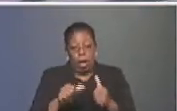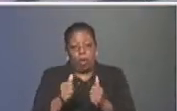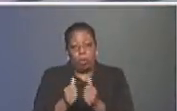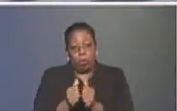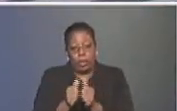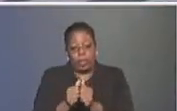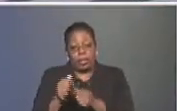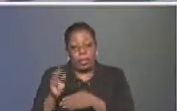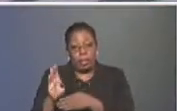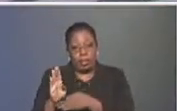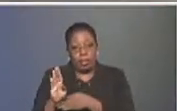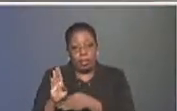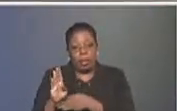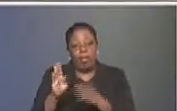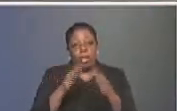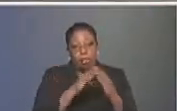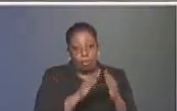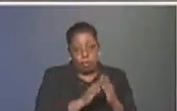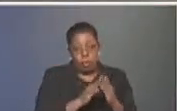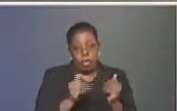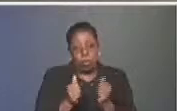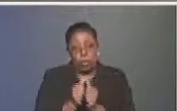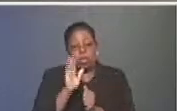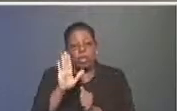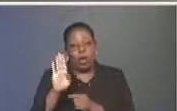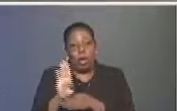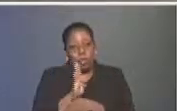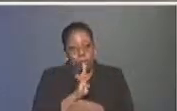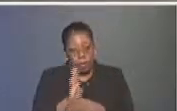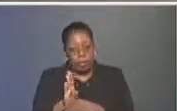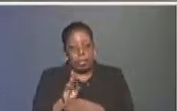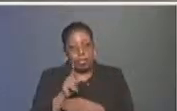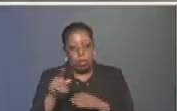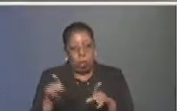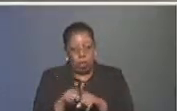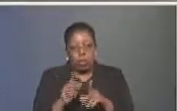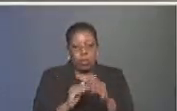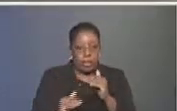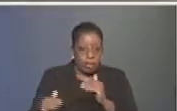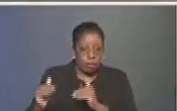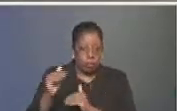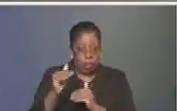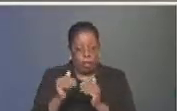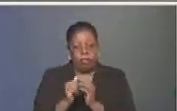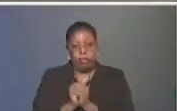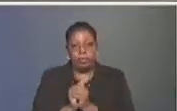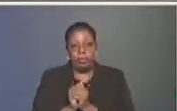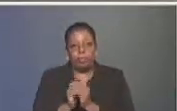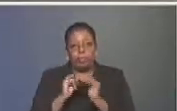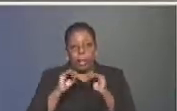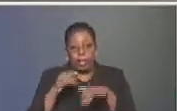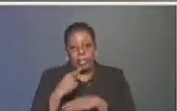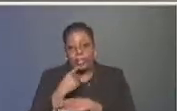in which your business exists and thrive, you too will thrive. I often say